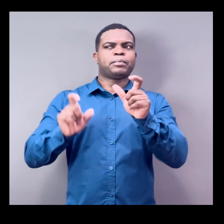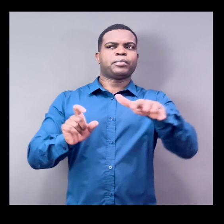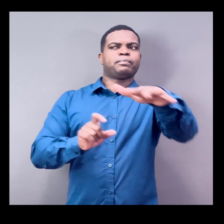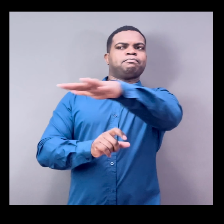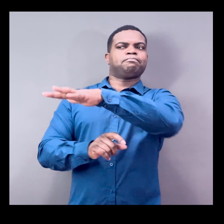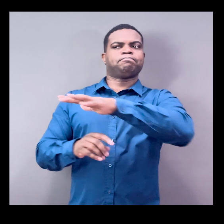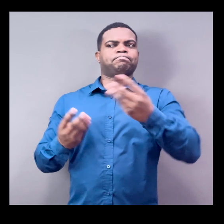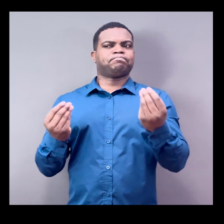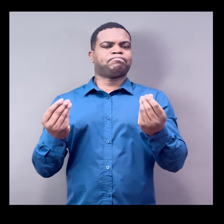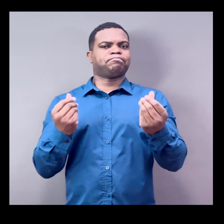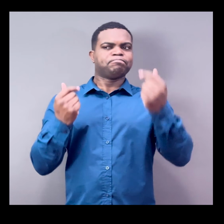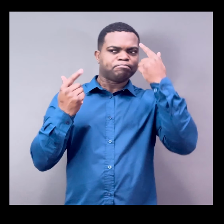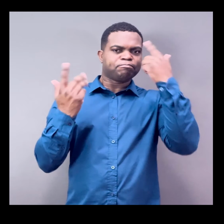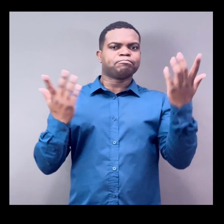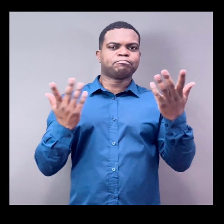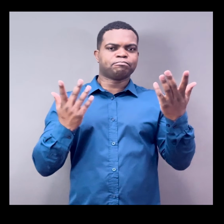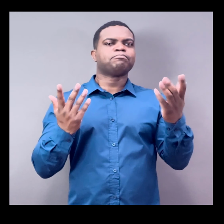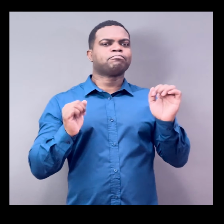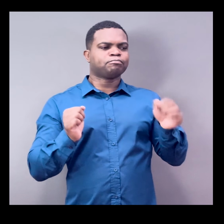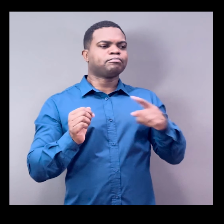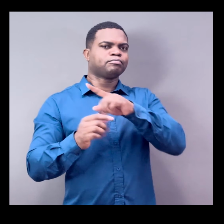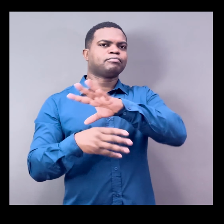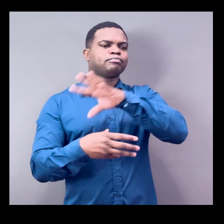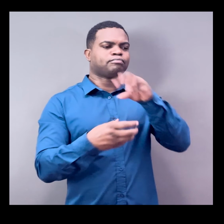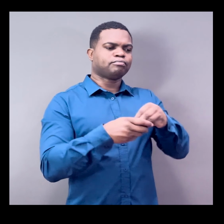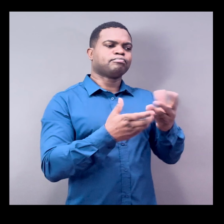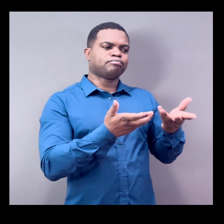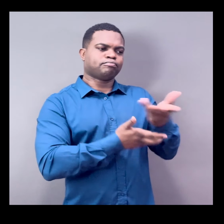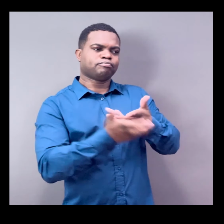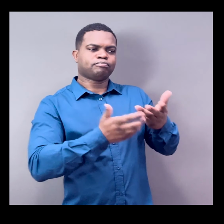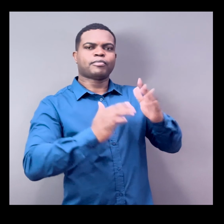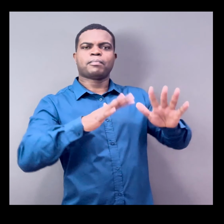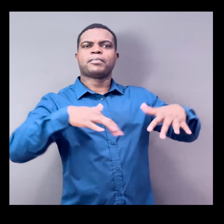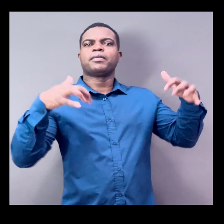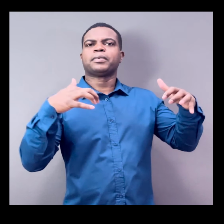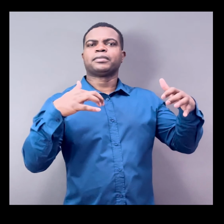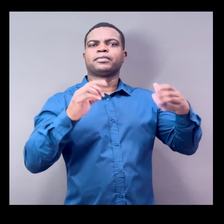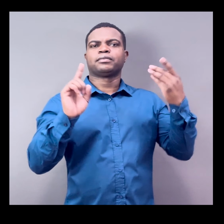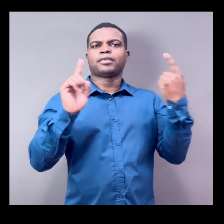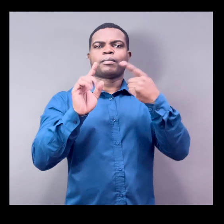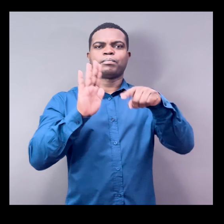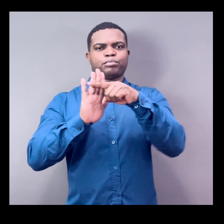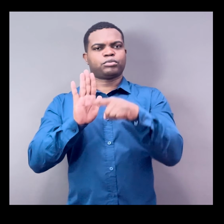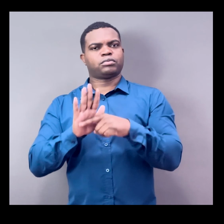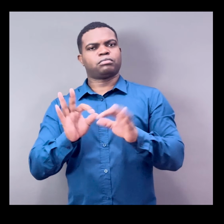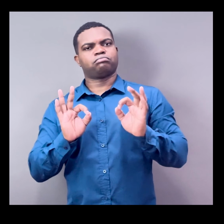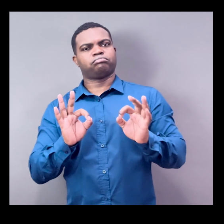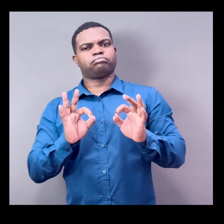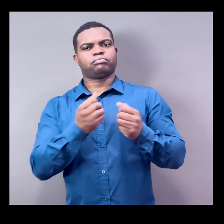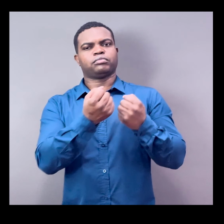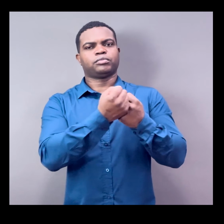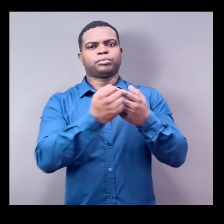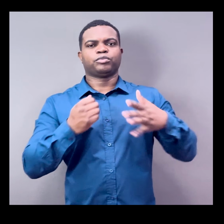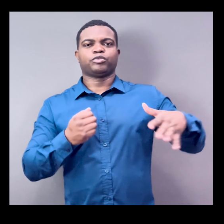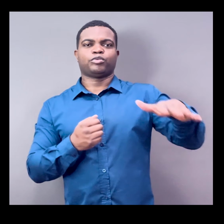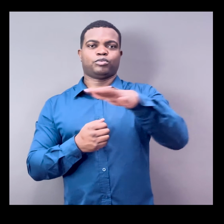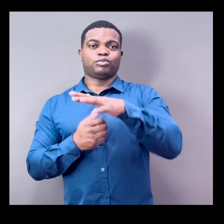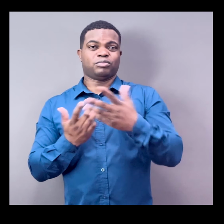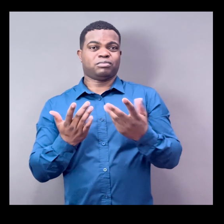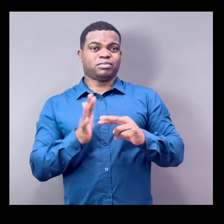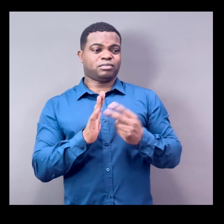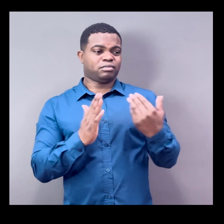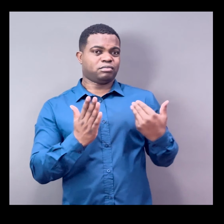tweeting about, and from there they can take it into consideration. So because of the